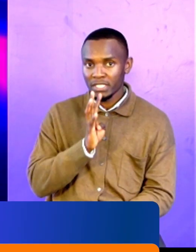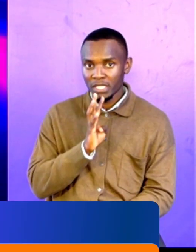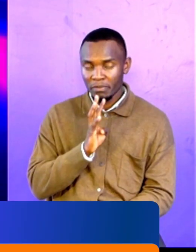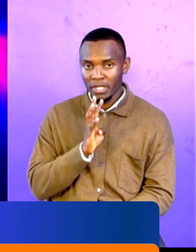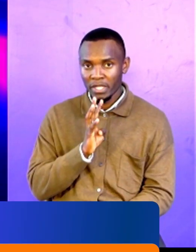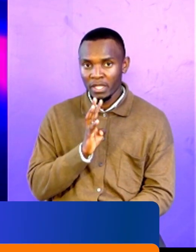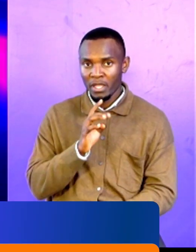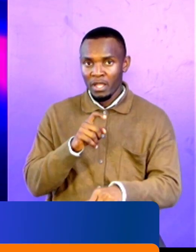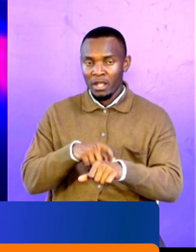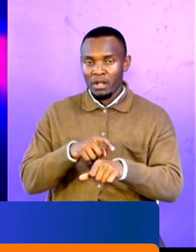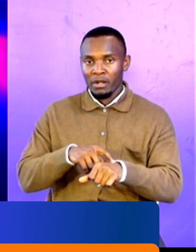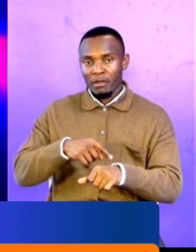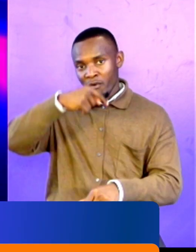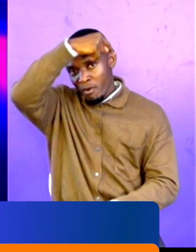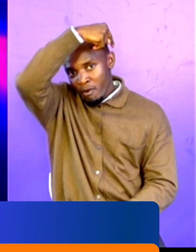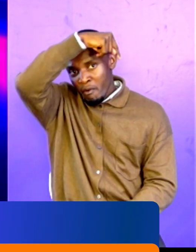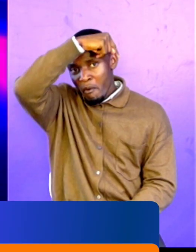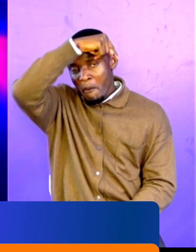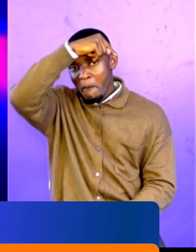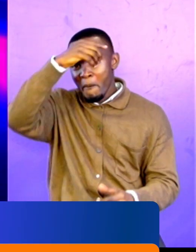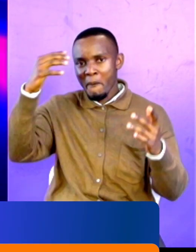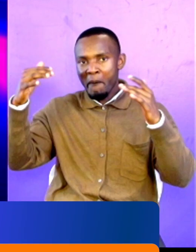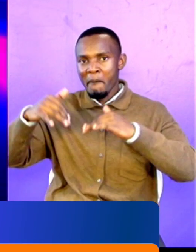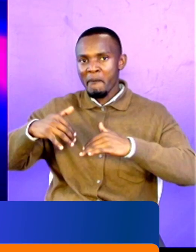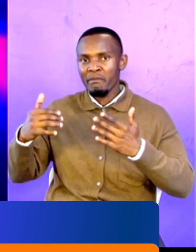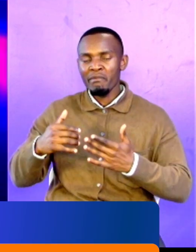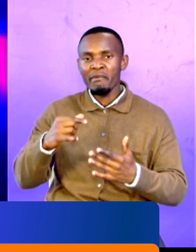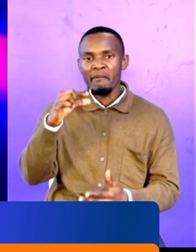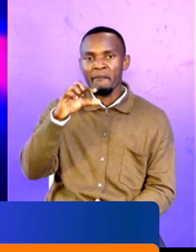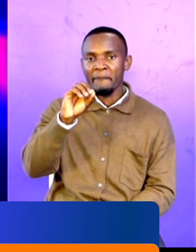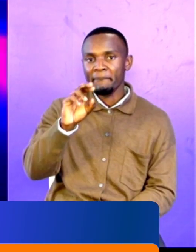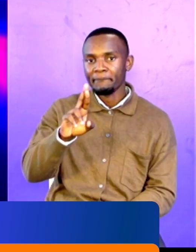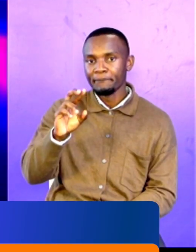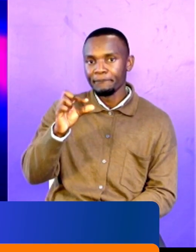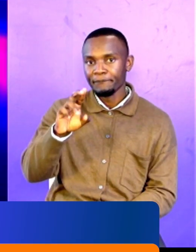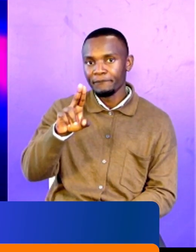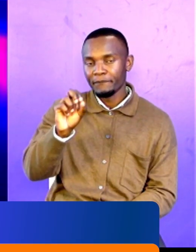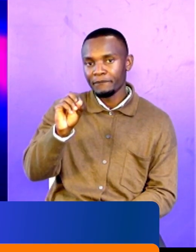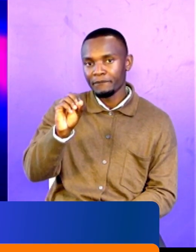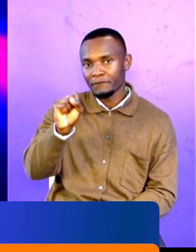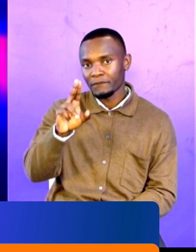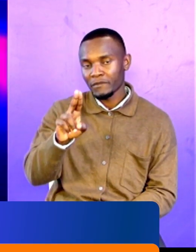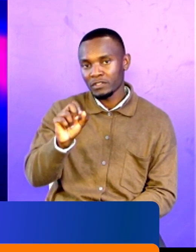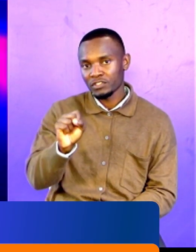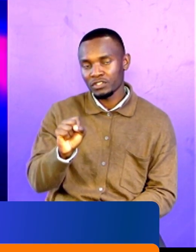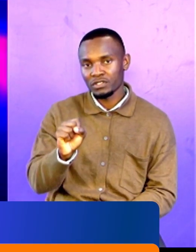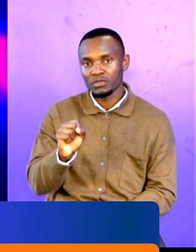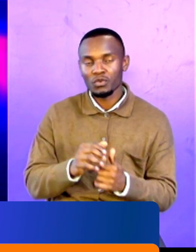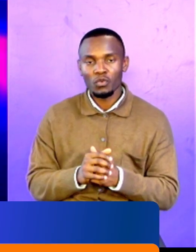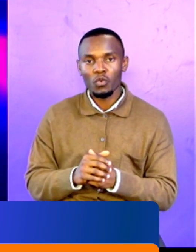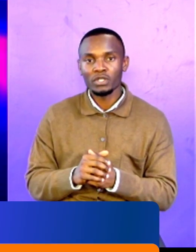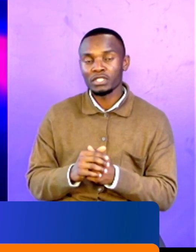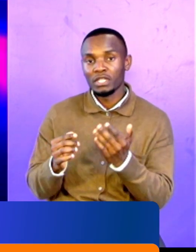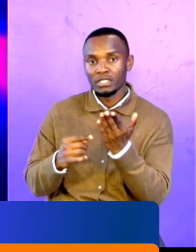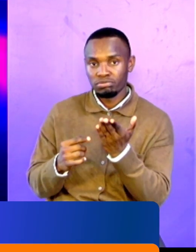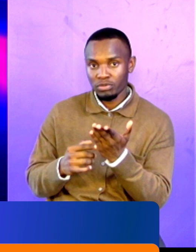during one of the graduation ceremonies of Gorgeous Technical Institute in Thika, Kiambu County, Nyoro stated that schools ranging from